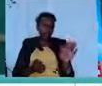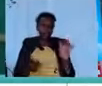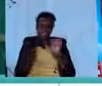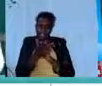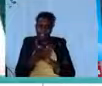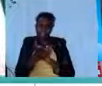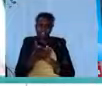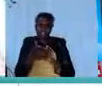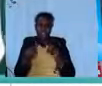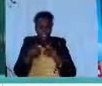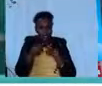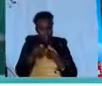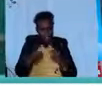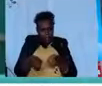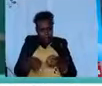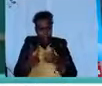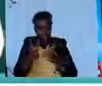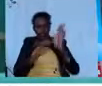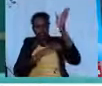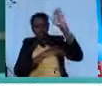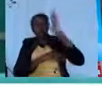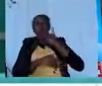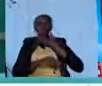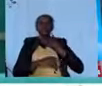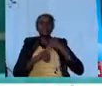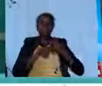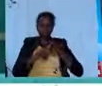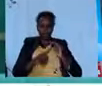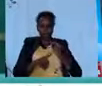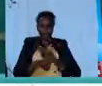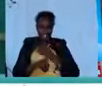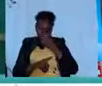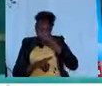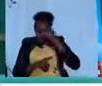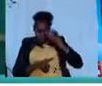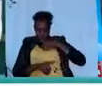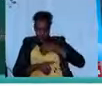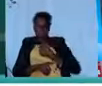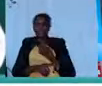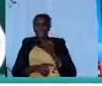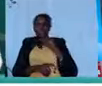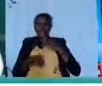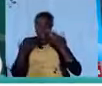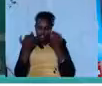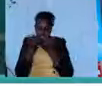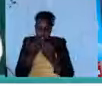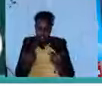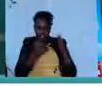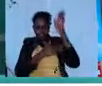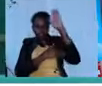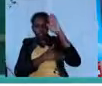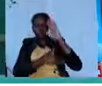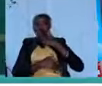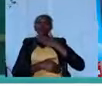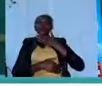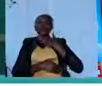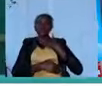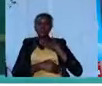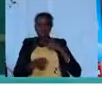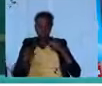what God demands from us, because we are the people, we are the children of God. He demands from